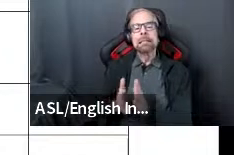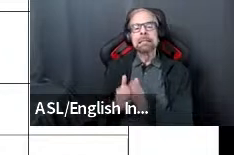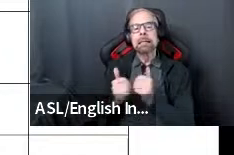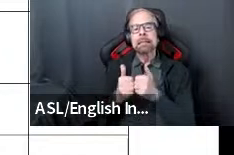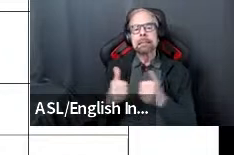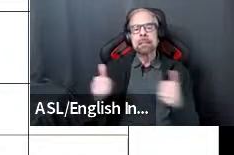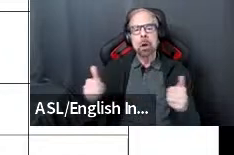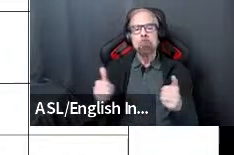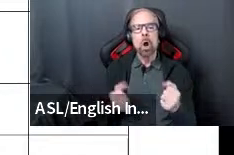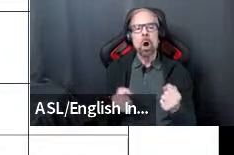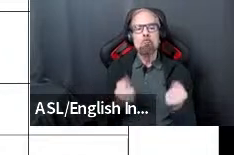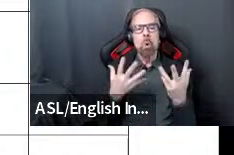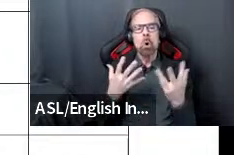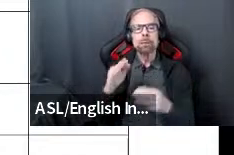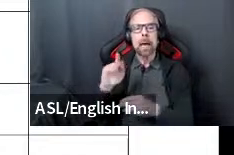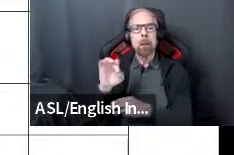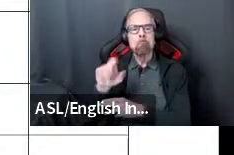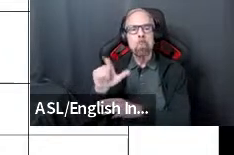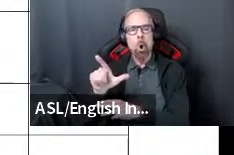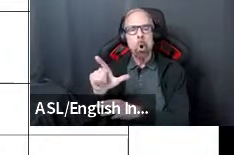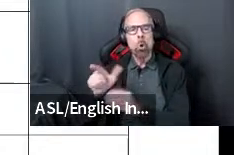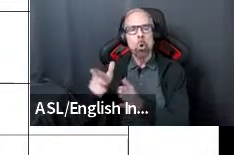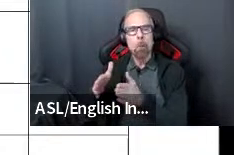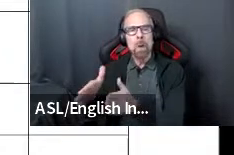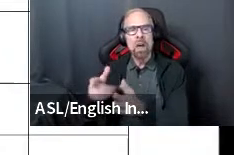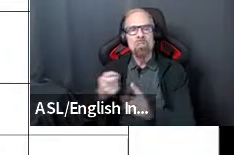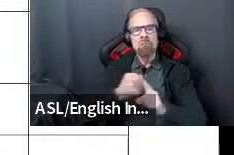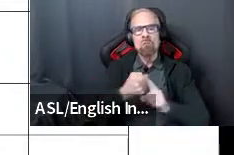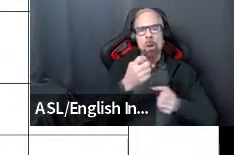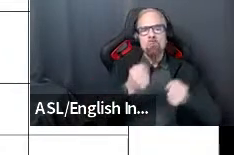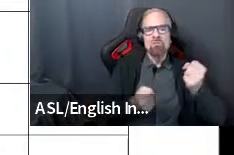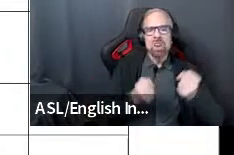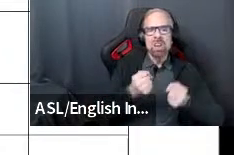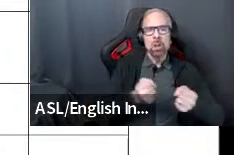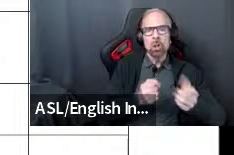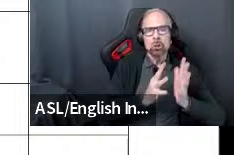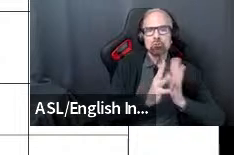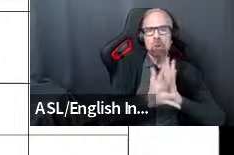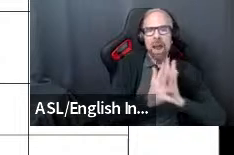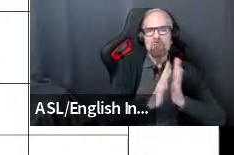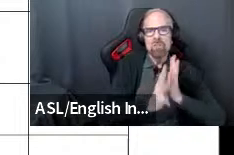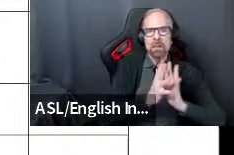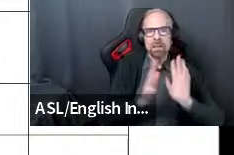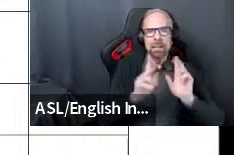the multimodal path from the vehicular traffic, etc.